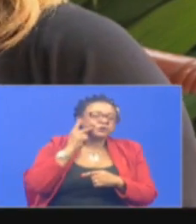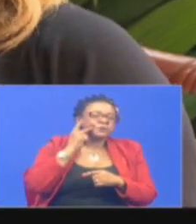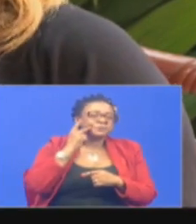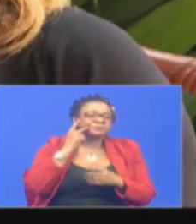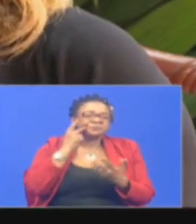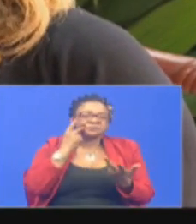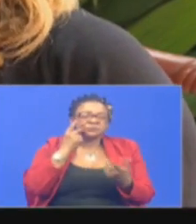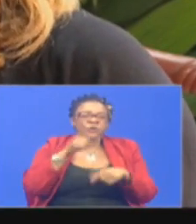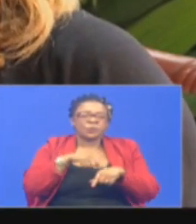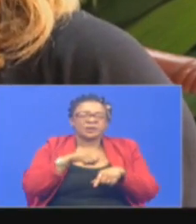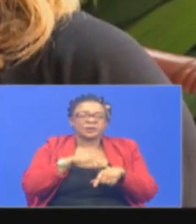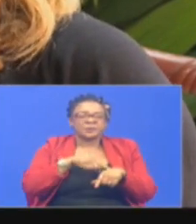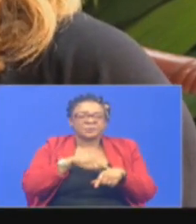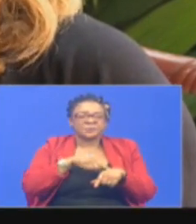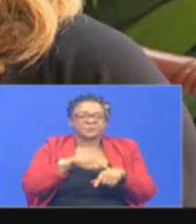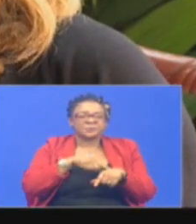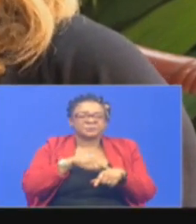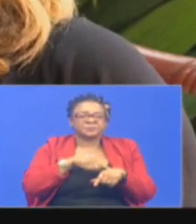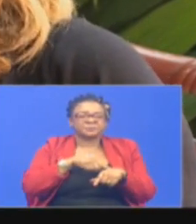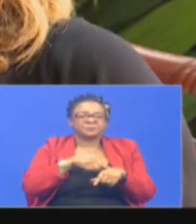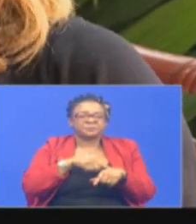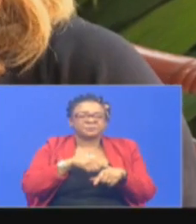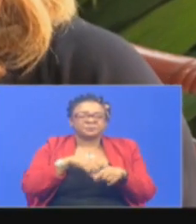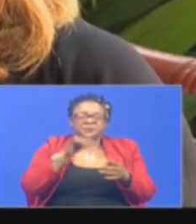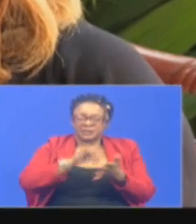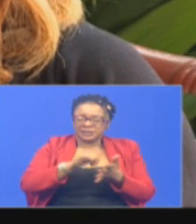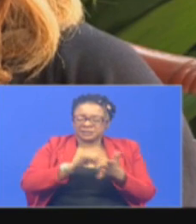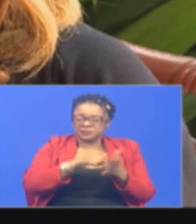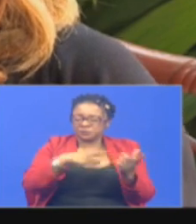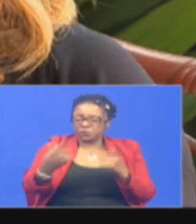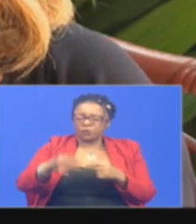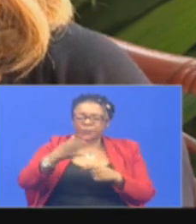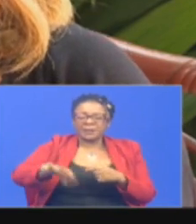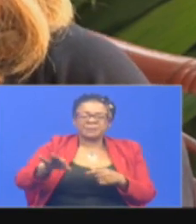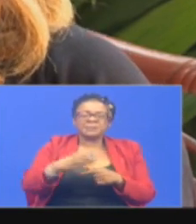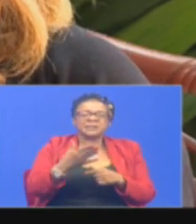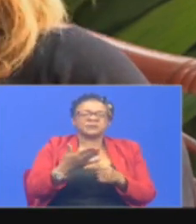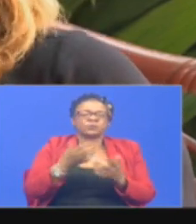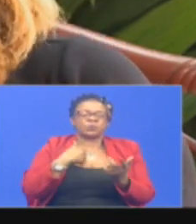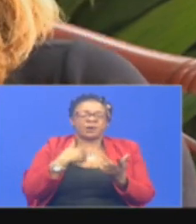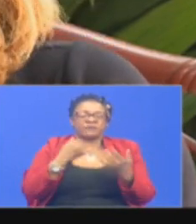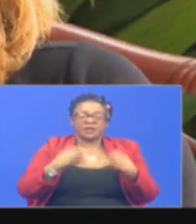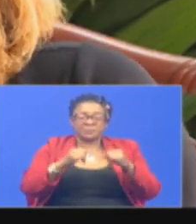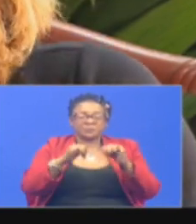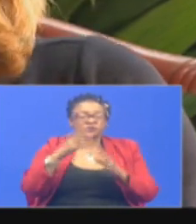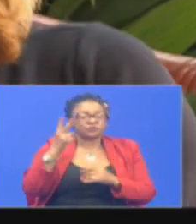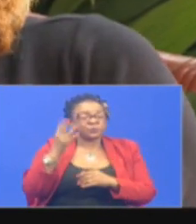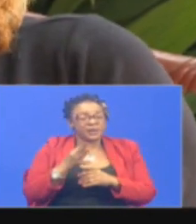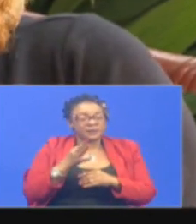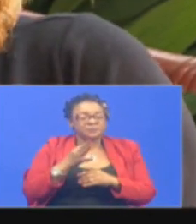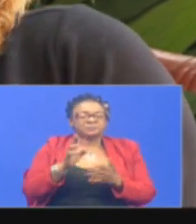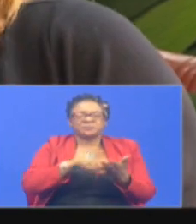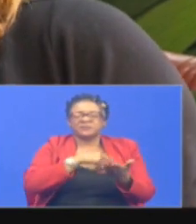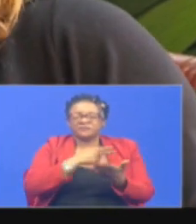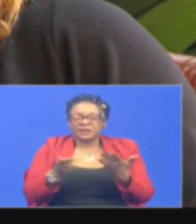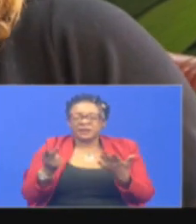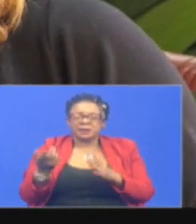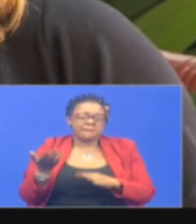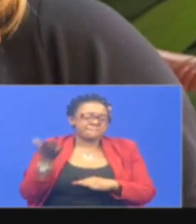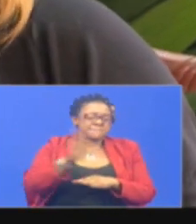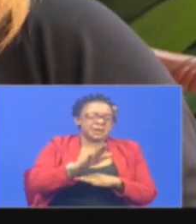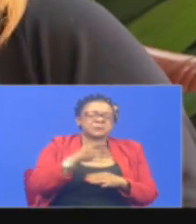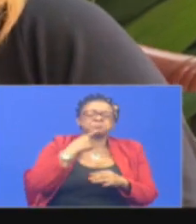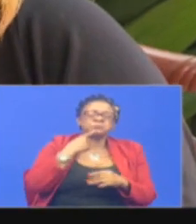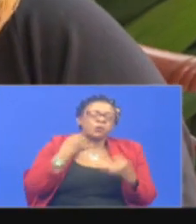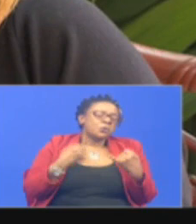when bills have been taken to parliament with regards to implementation of the two-thirds gender rule and flopped, and then they come back and say, you know, we